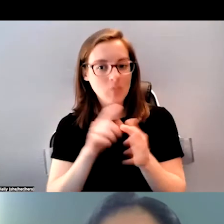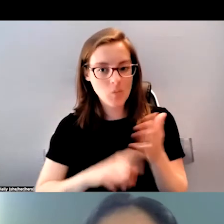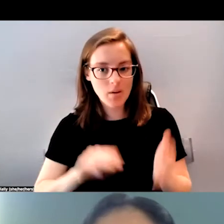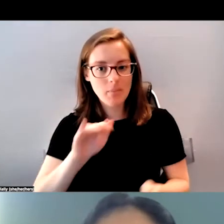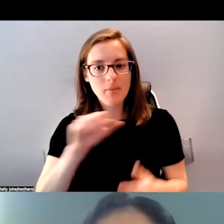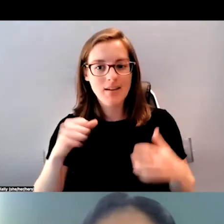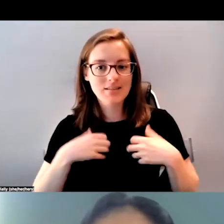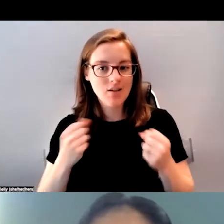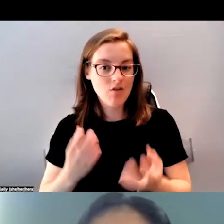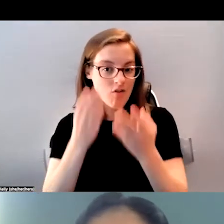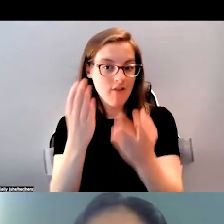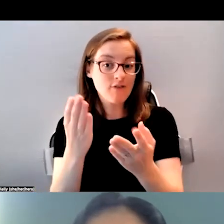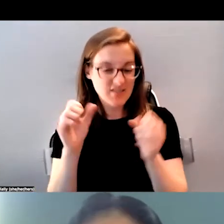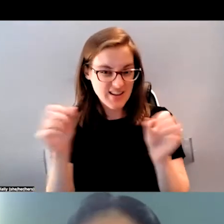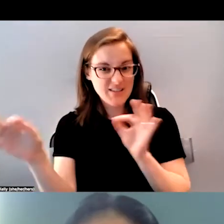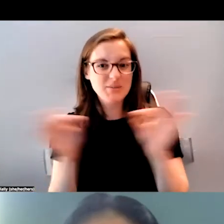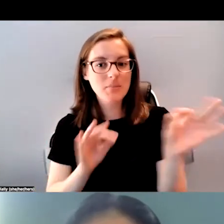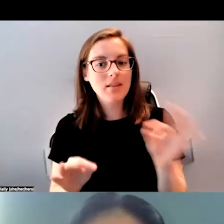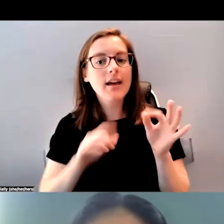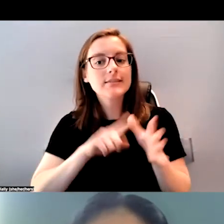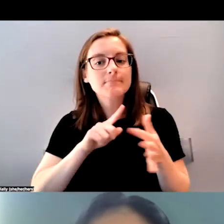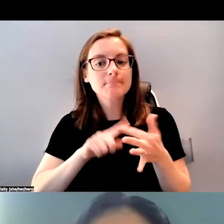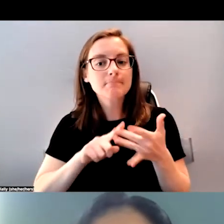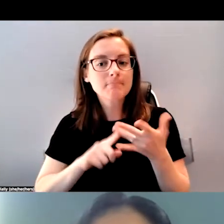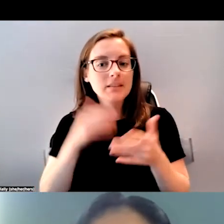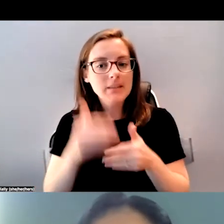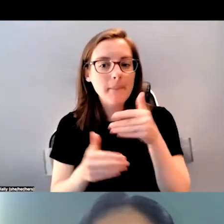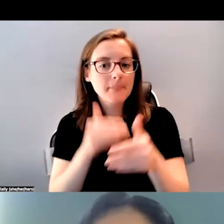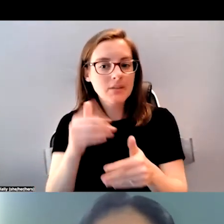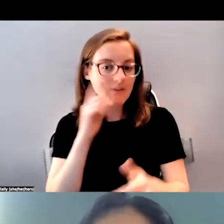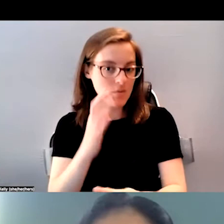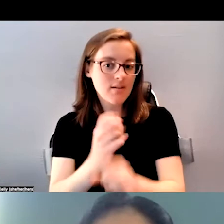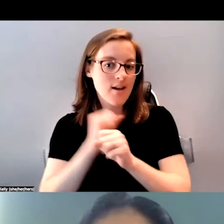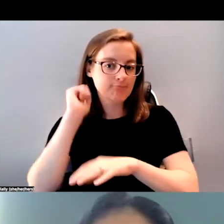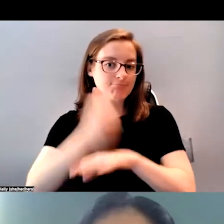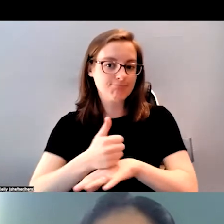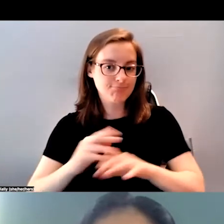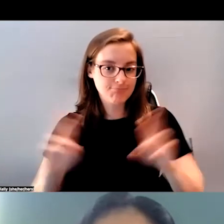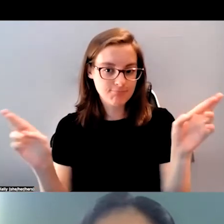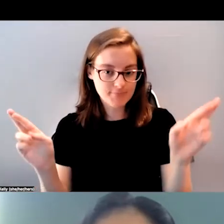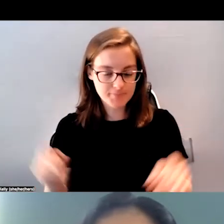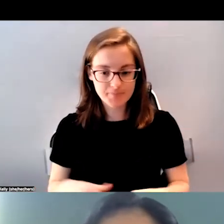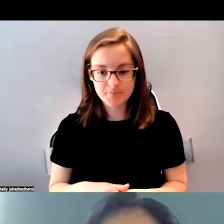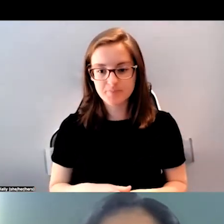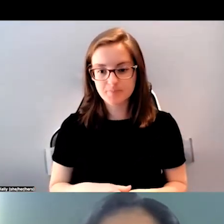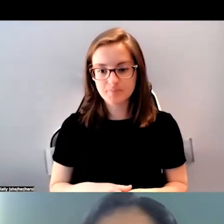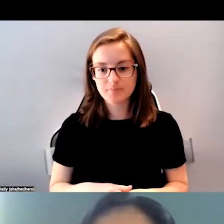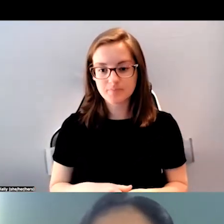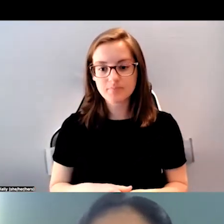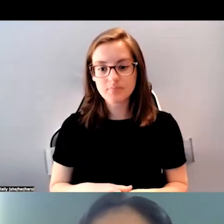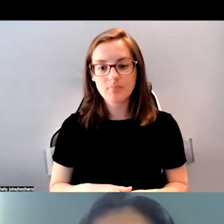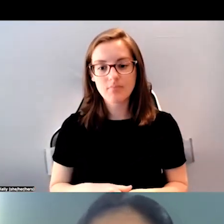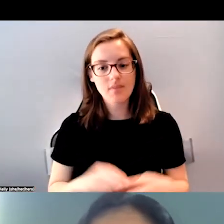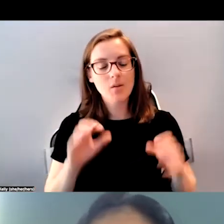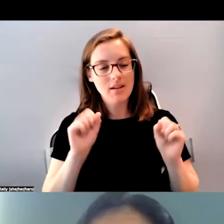know what the process is for getting those services put in place. And we will be that essentially that guide through the